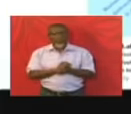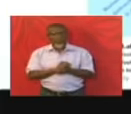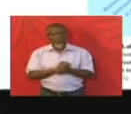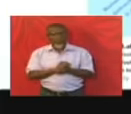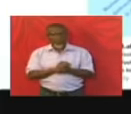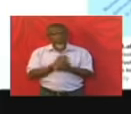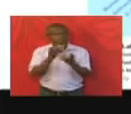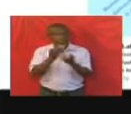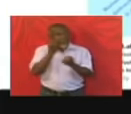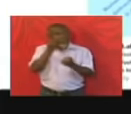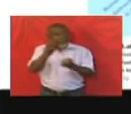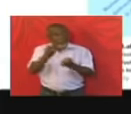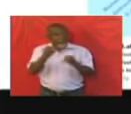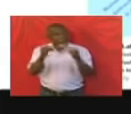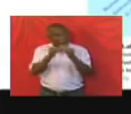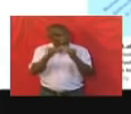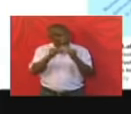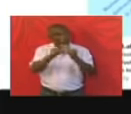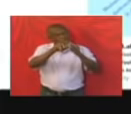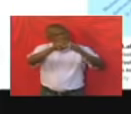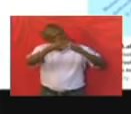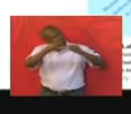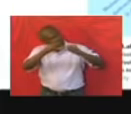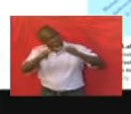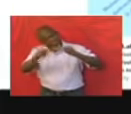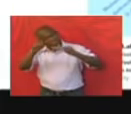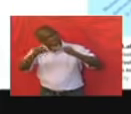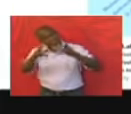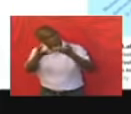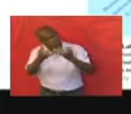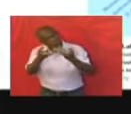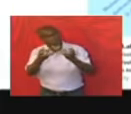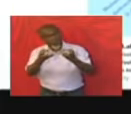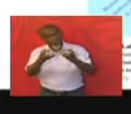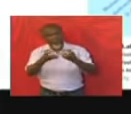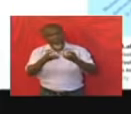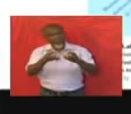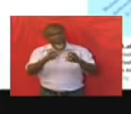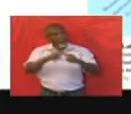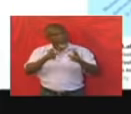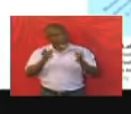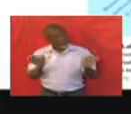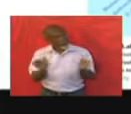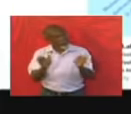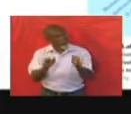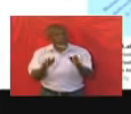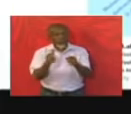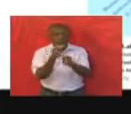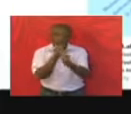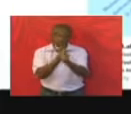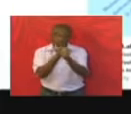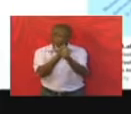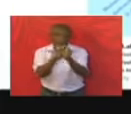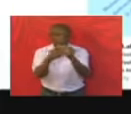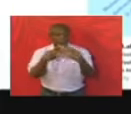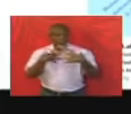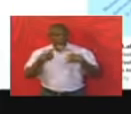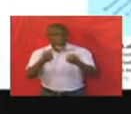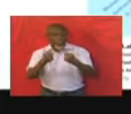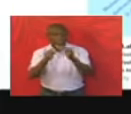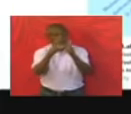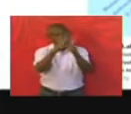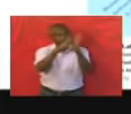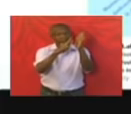would like to continue to go, but we have to adhere to the public health guidelines. We have to increase our levels of vaccination in order